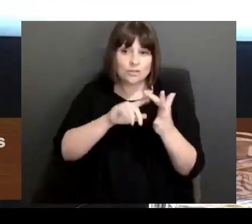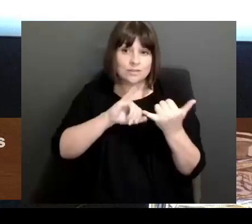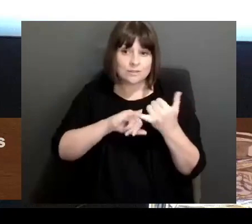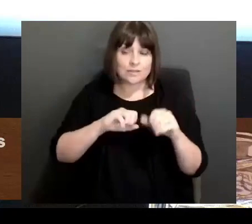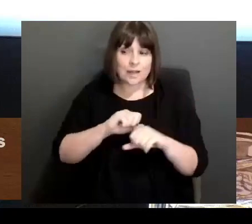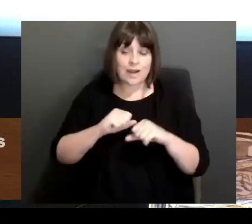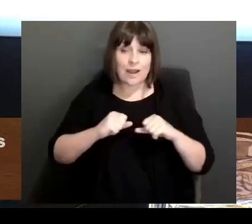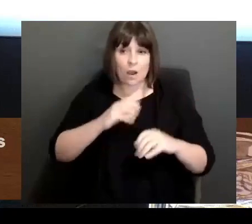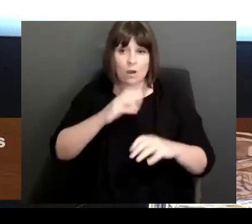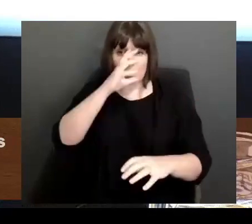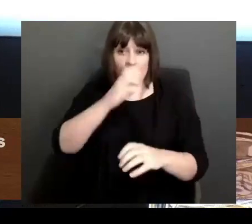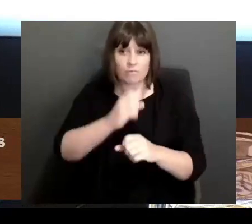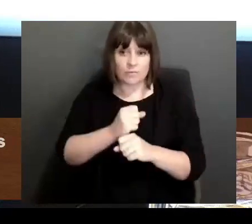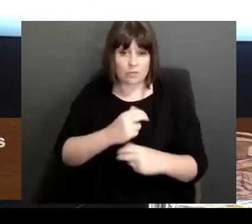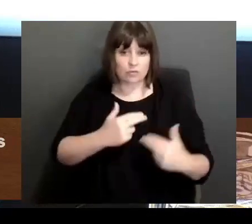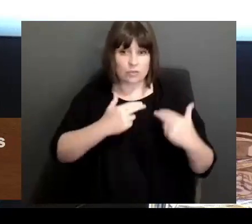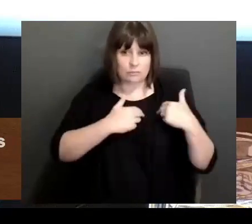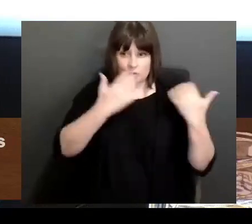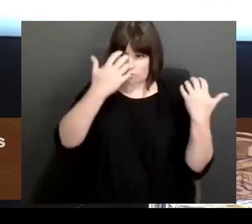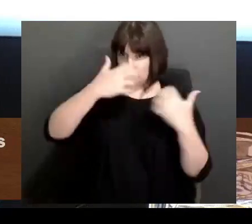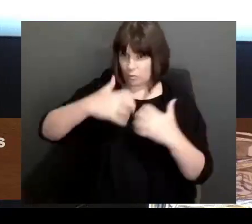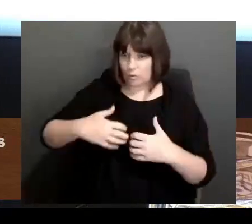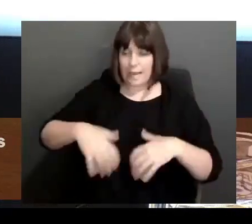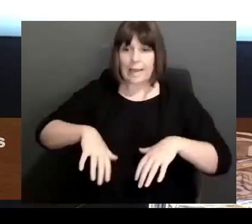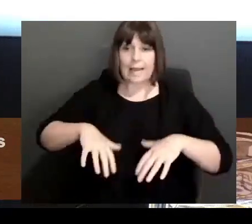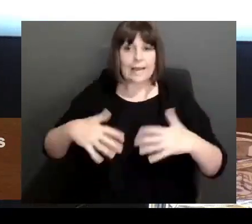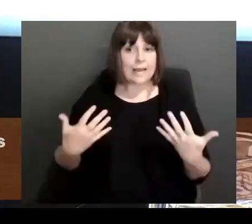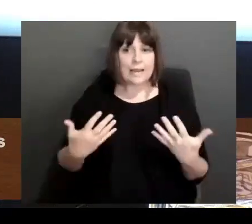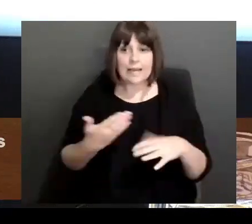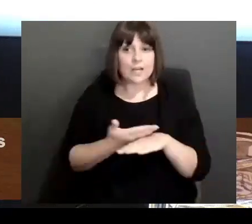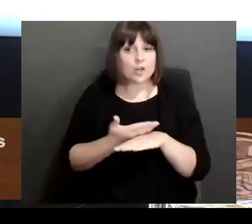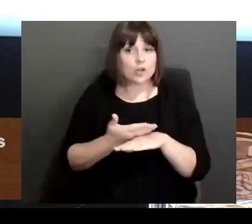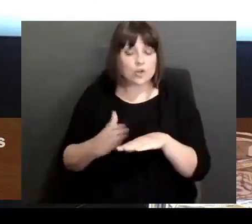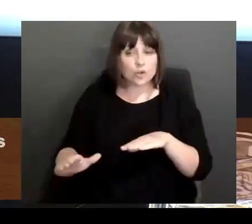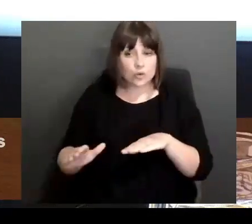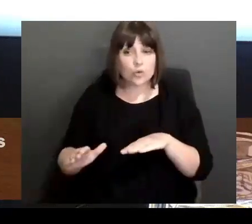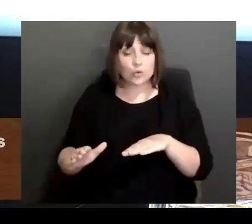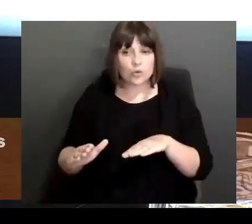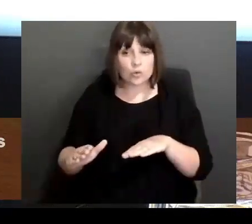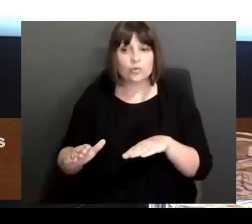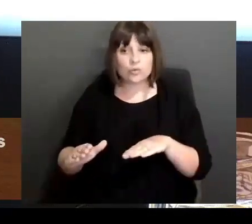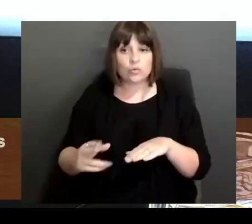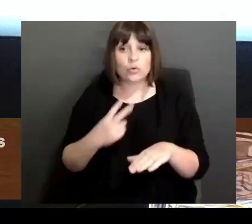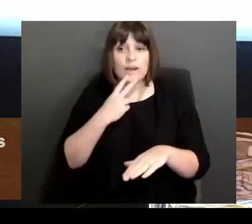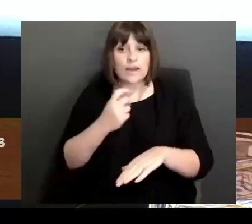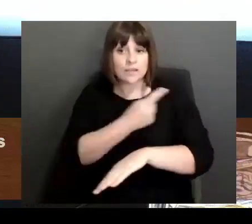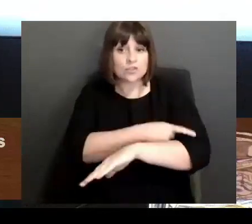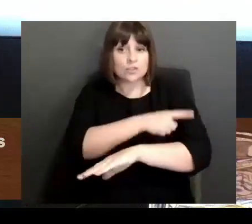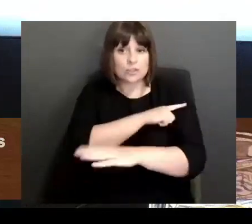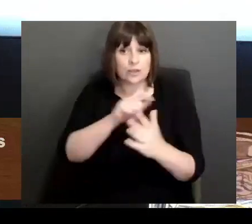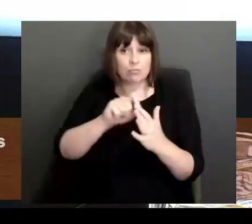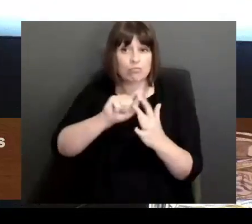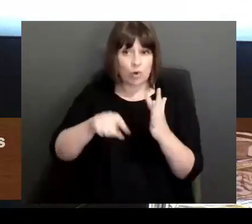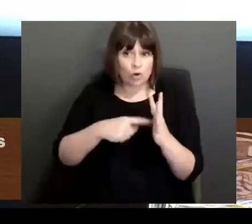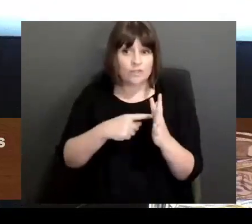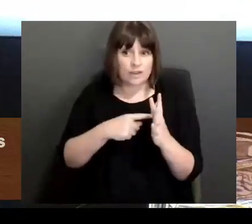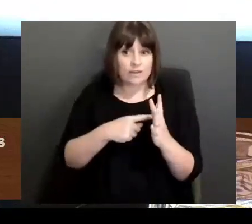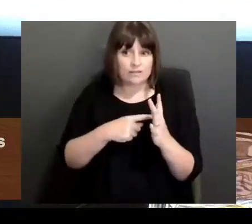determine, and any new renewable energy projects that are built. Again, that will be looked at equally and treated equally.